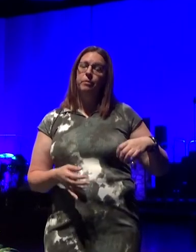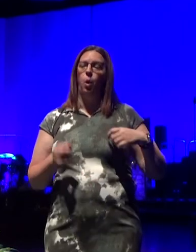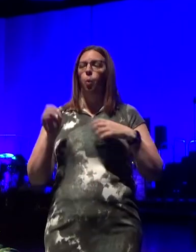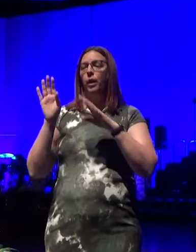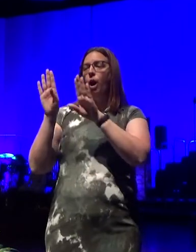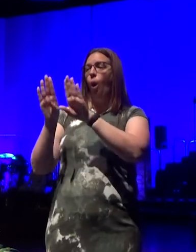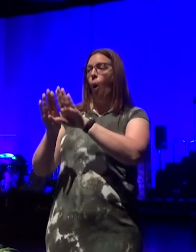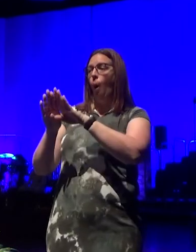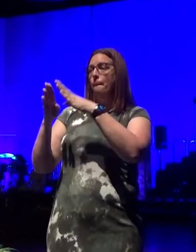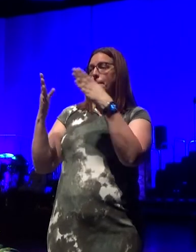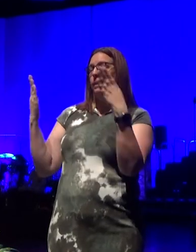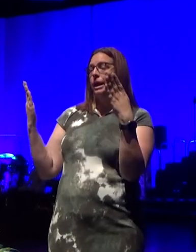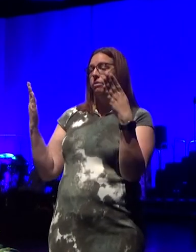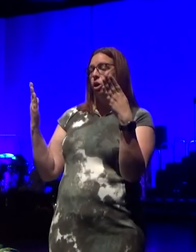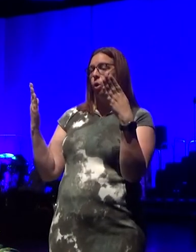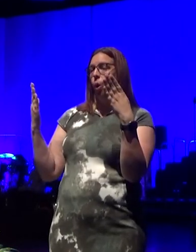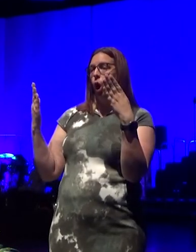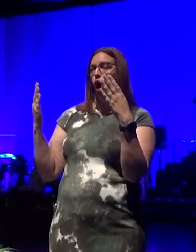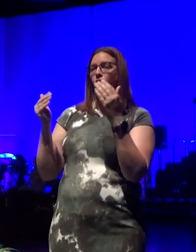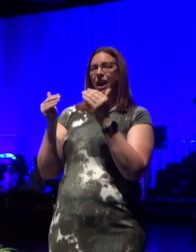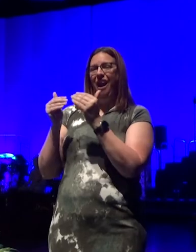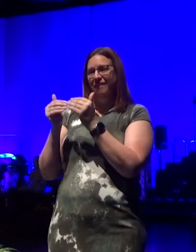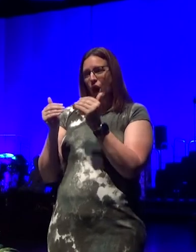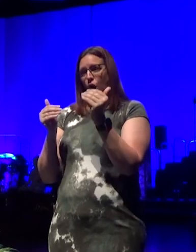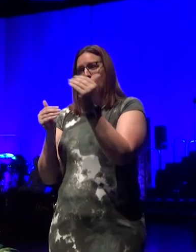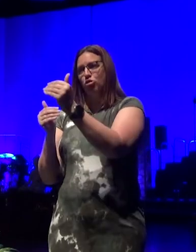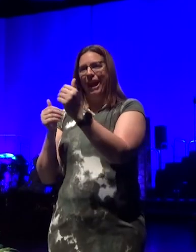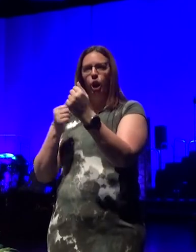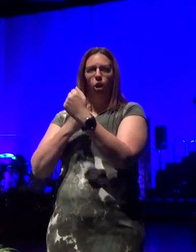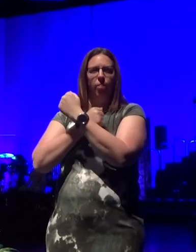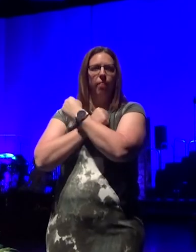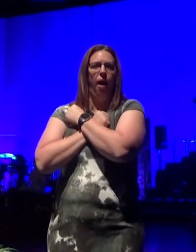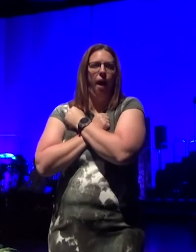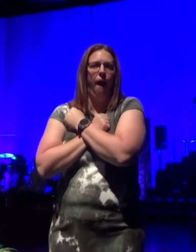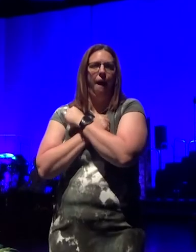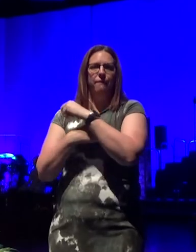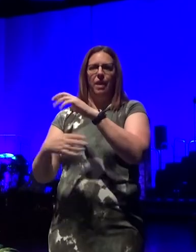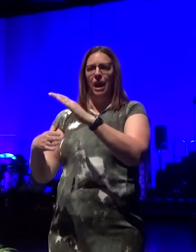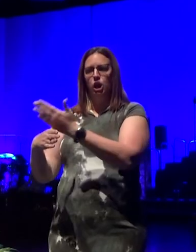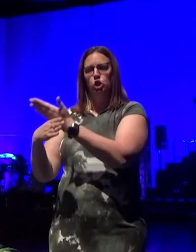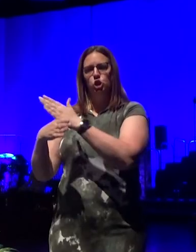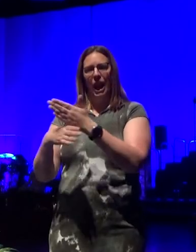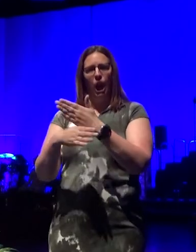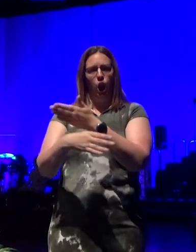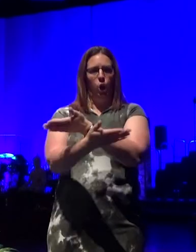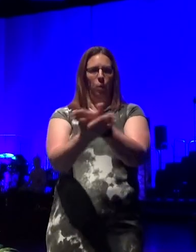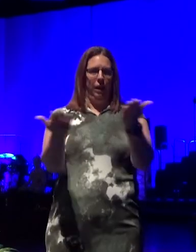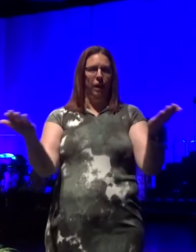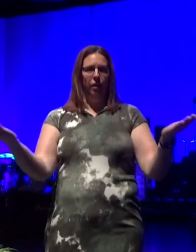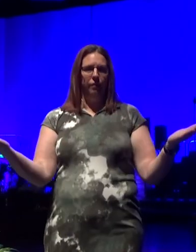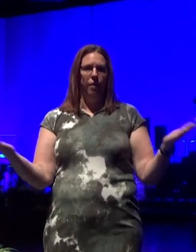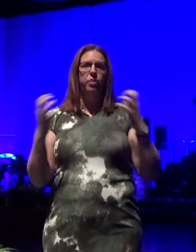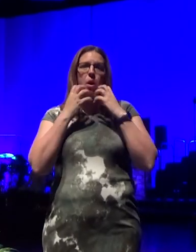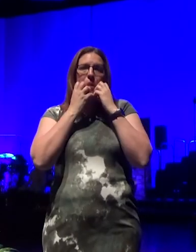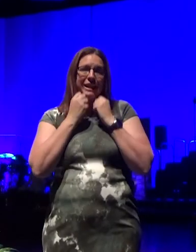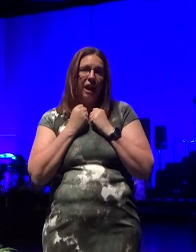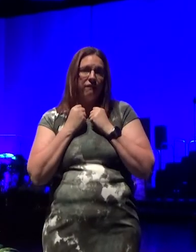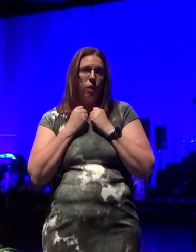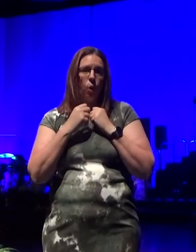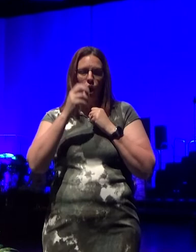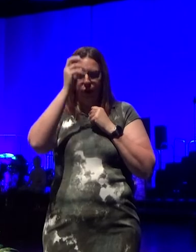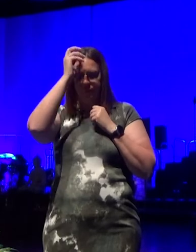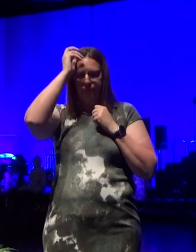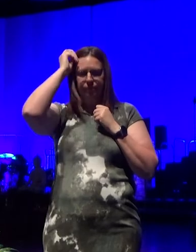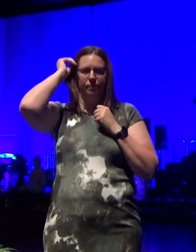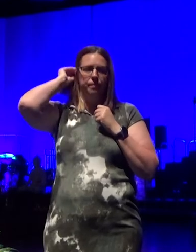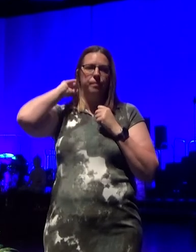of an even greater love to share with those we care most for and with those who care most for